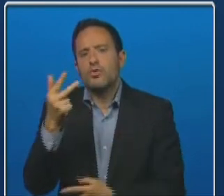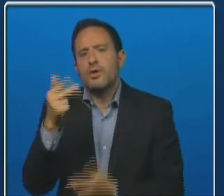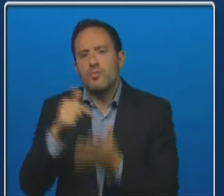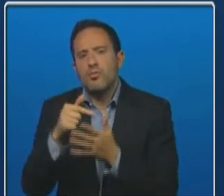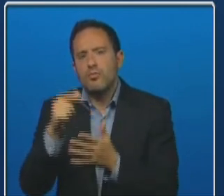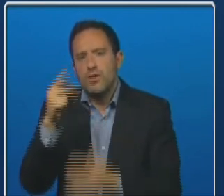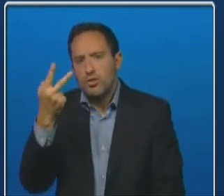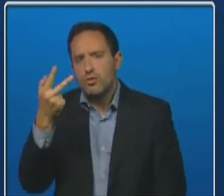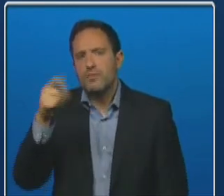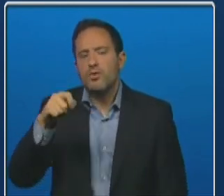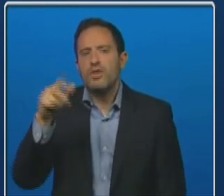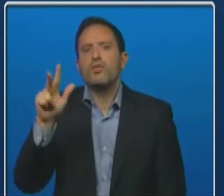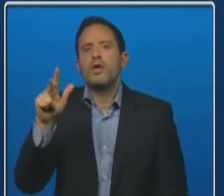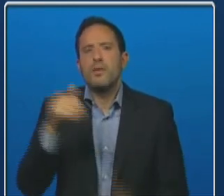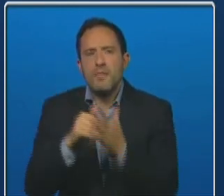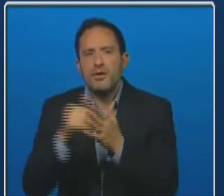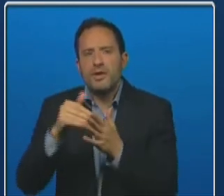million.